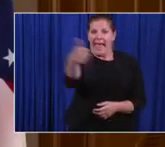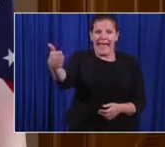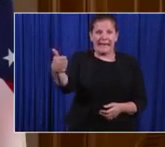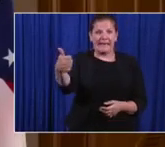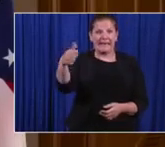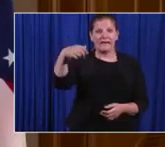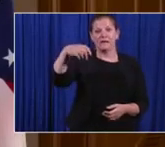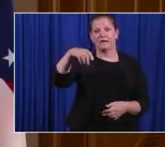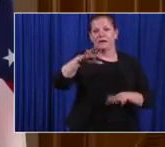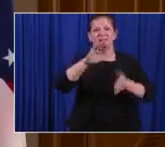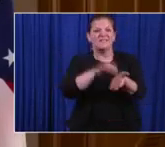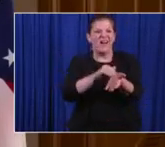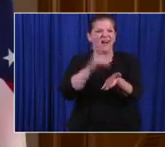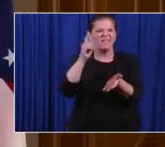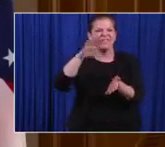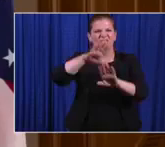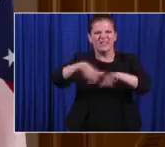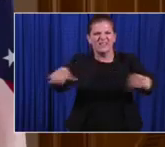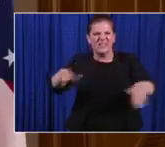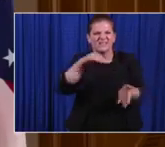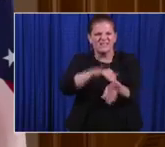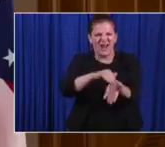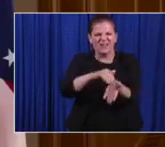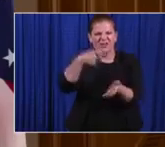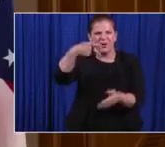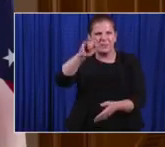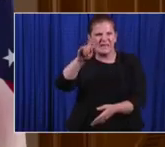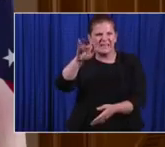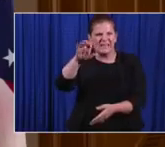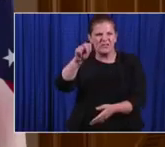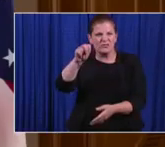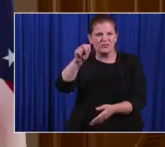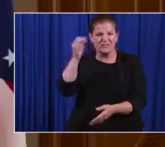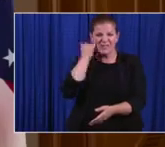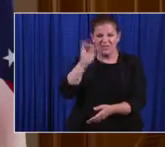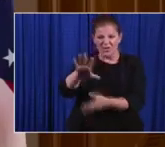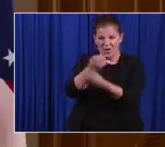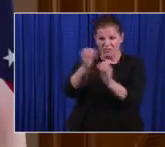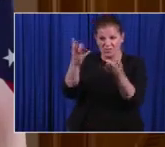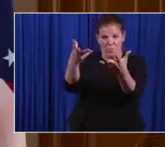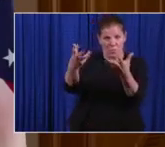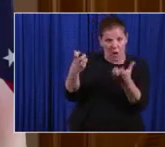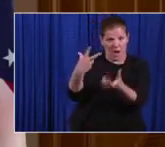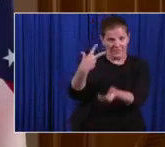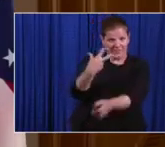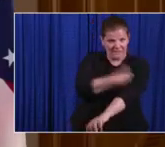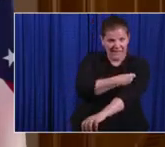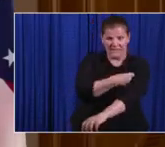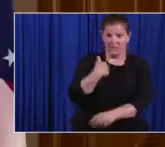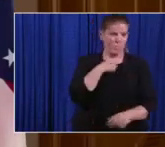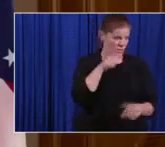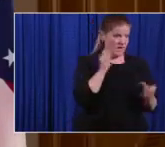that wants the vaccine. So we would encourage them to contact us.